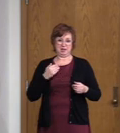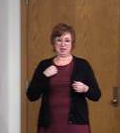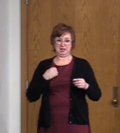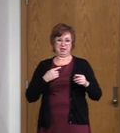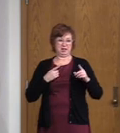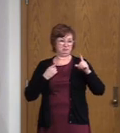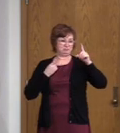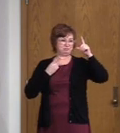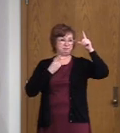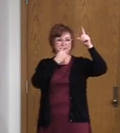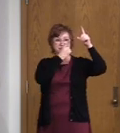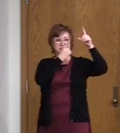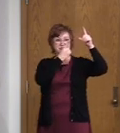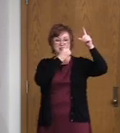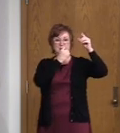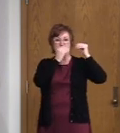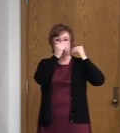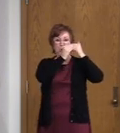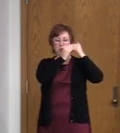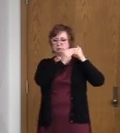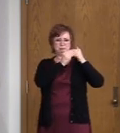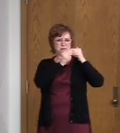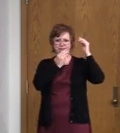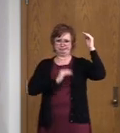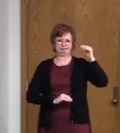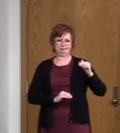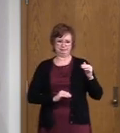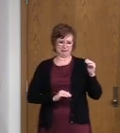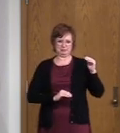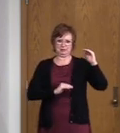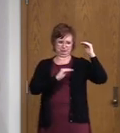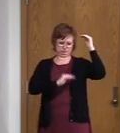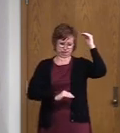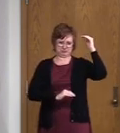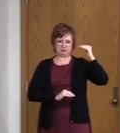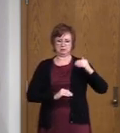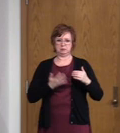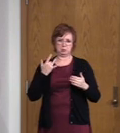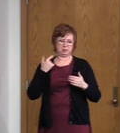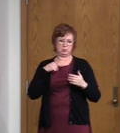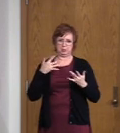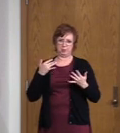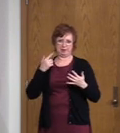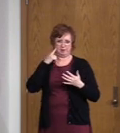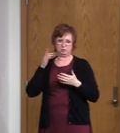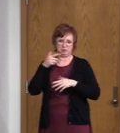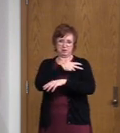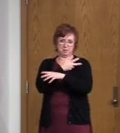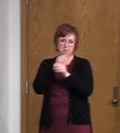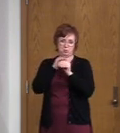in phase 1, and that is primarily or almost exclusively due to the fact that we haven't received vaccine to deliver.